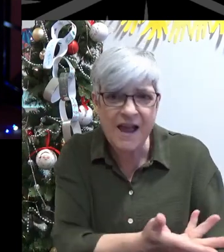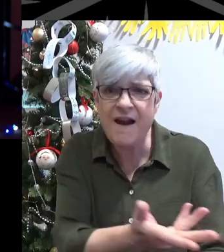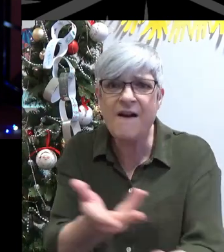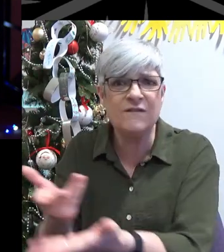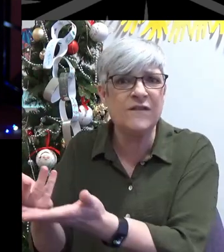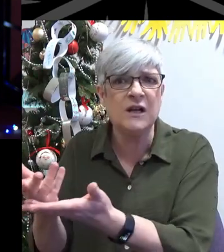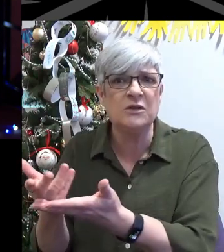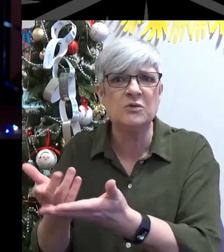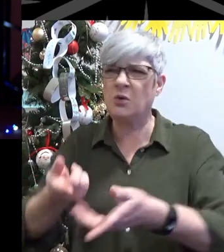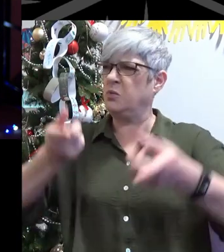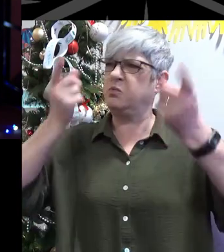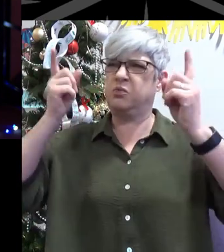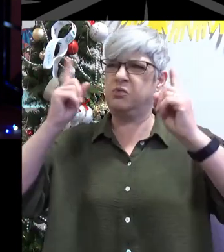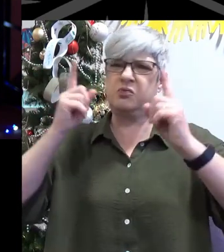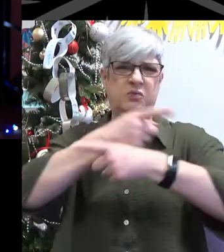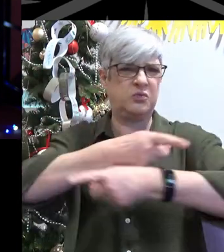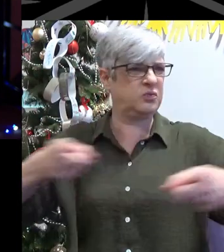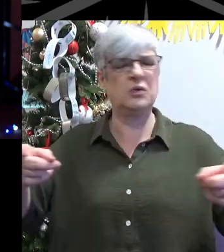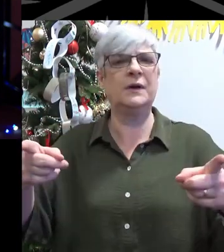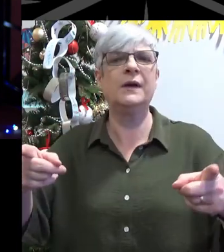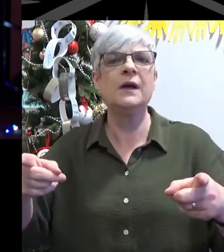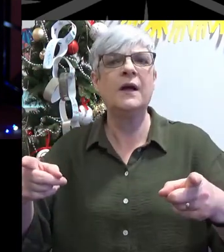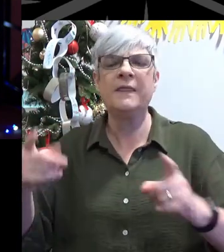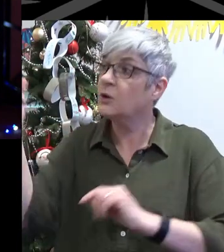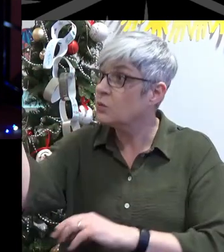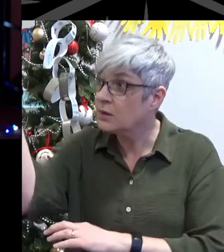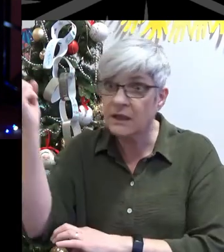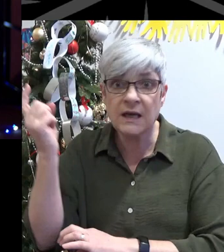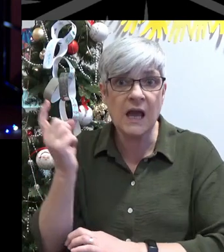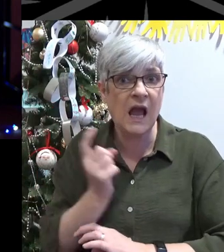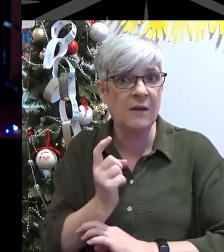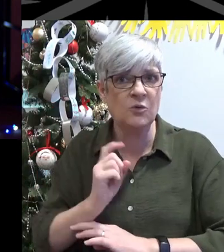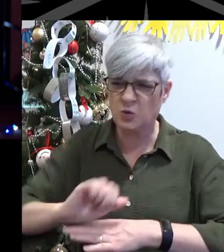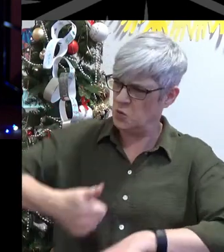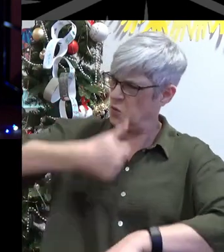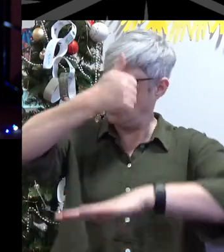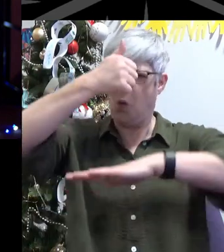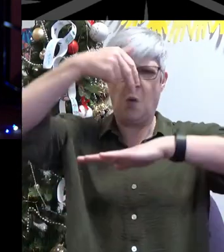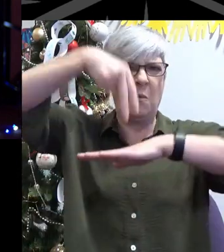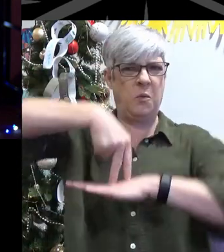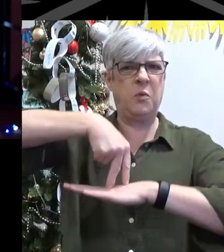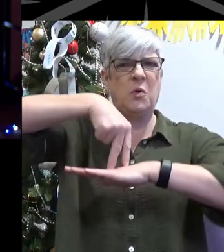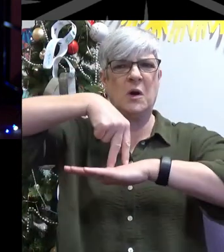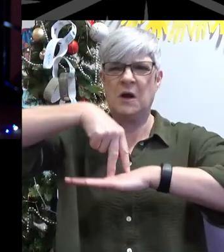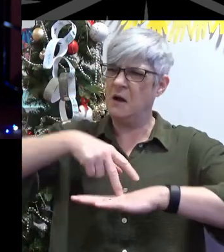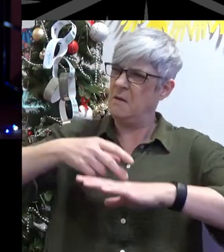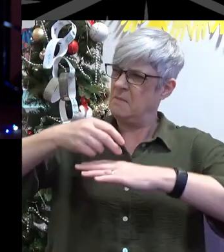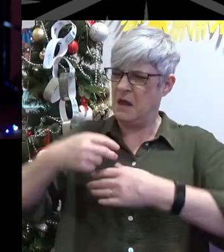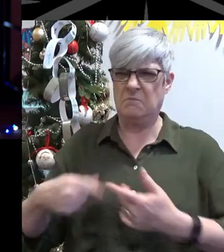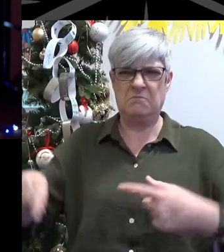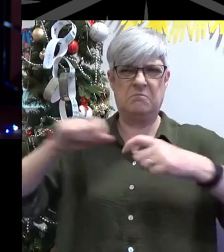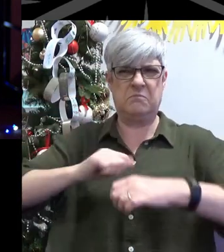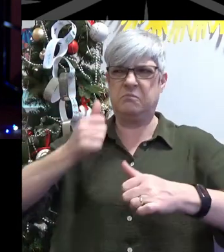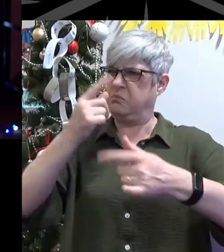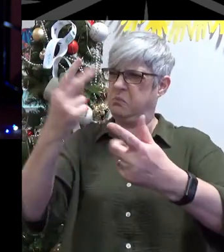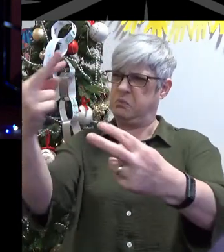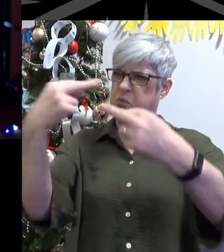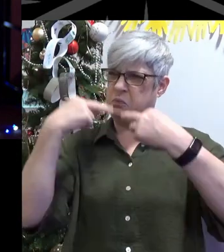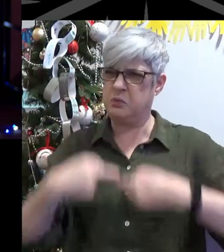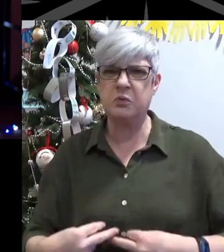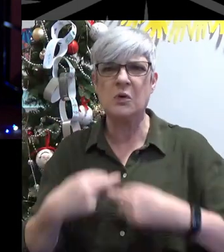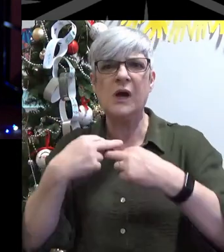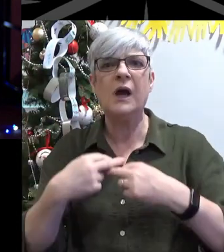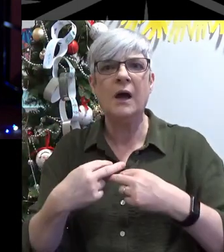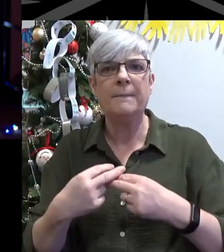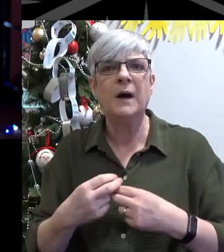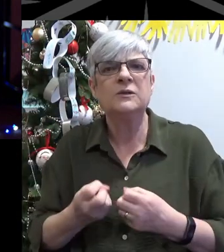others. That you came not to be put on some pedestal, but to spend and be spent on behalf of